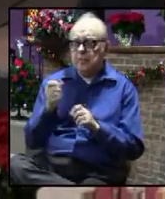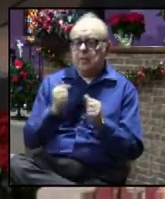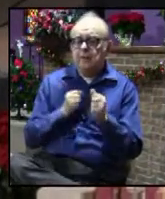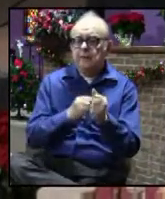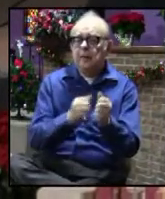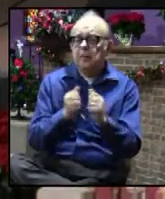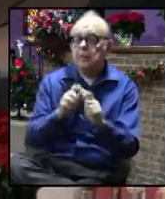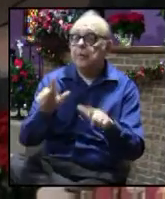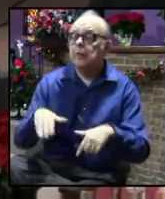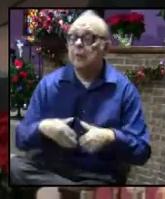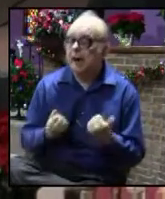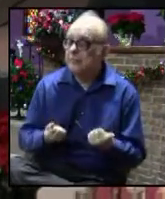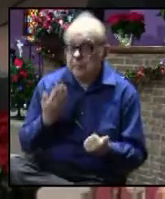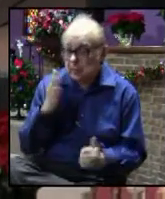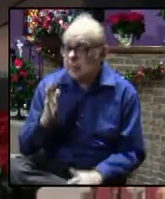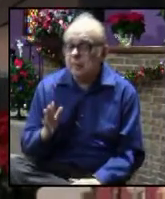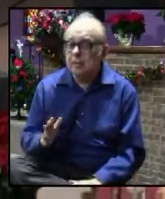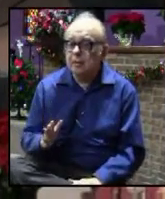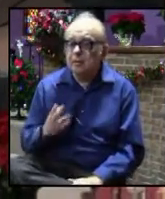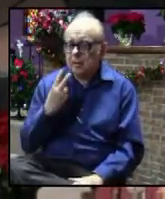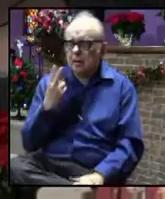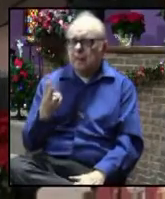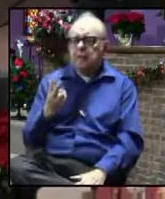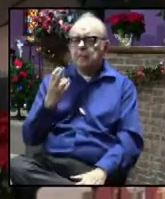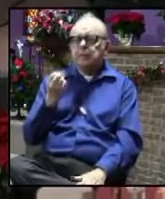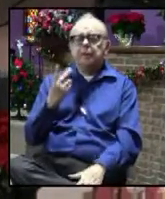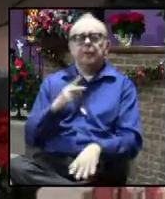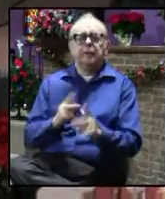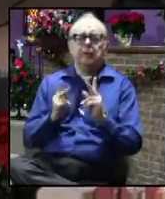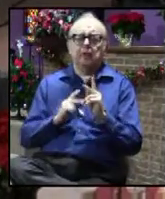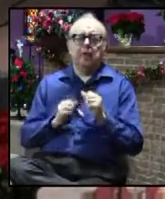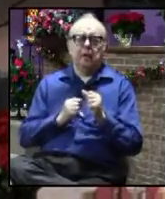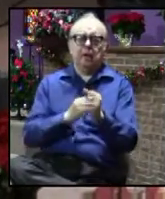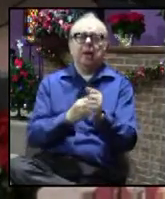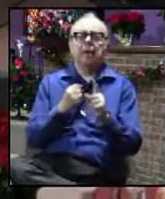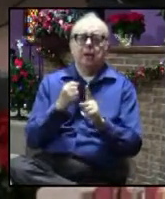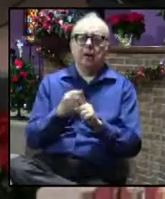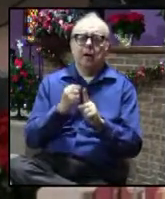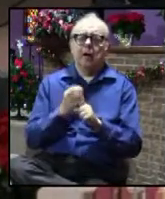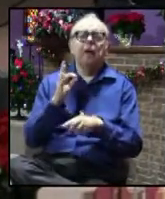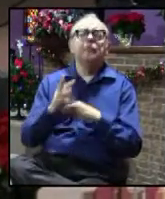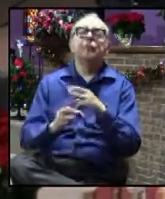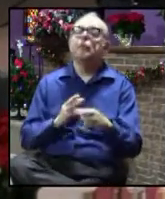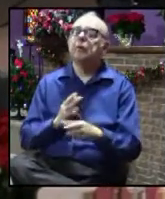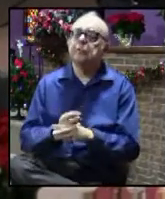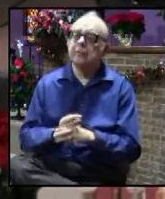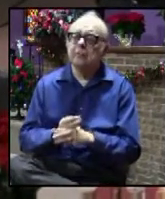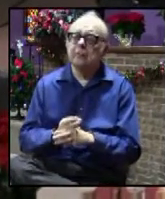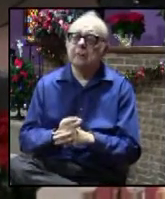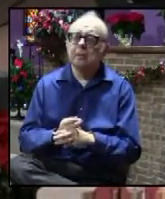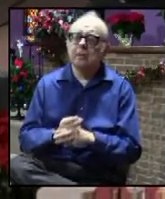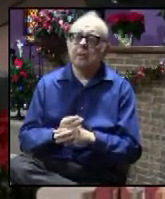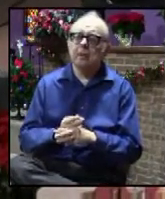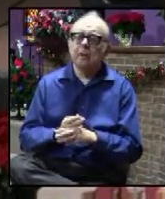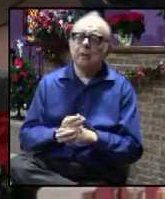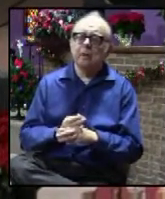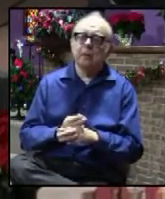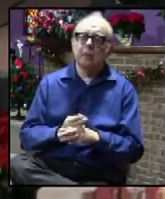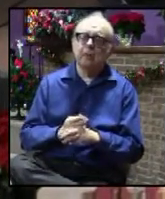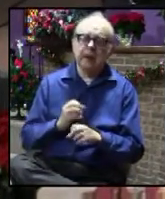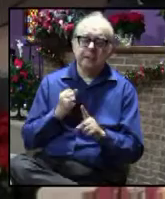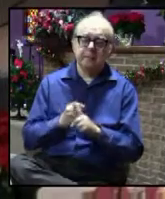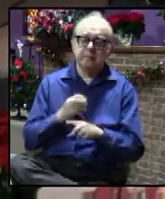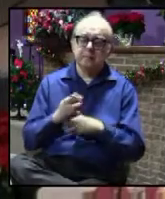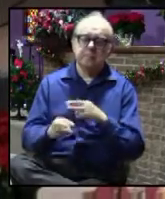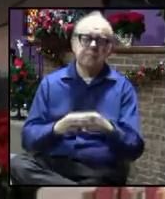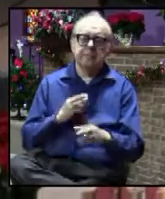in your life. You see, because a lot of people are following the rhythm of the world. And the rhythm of the world